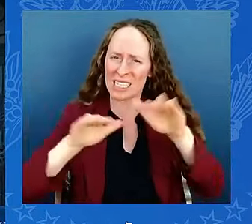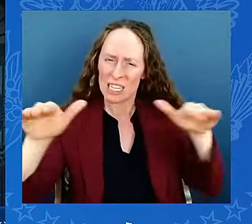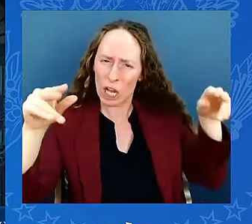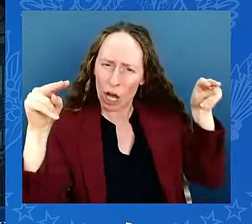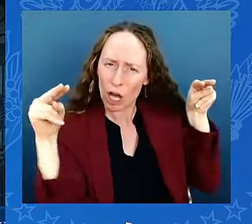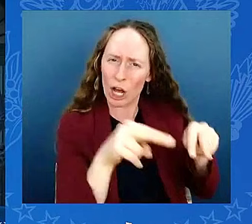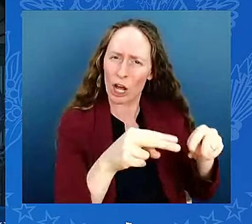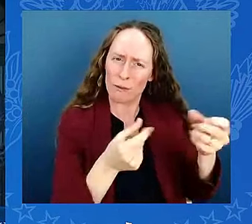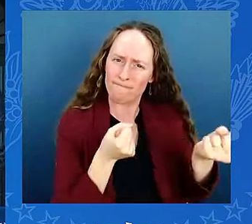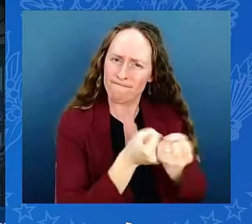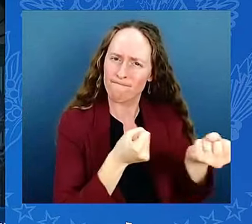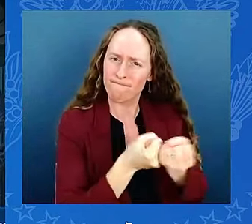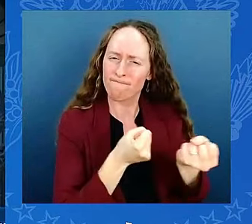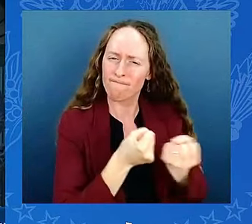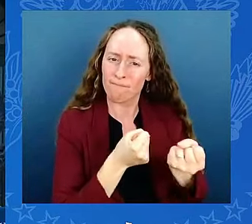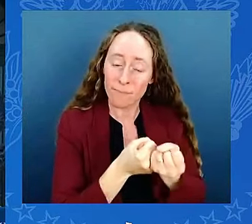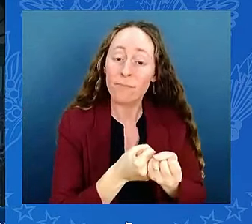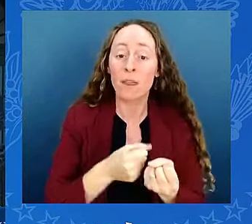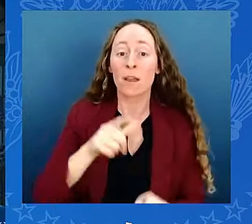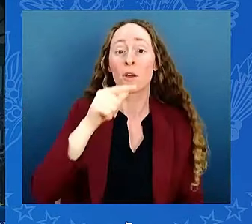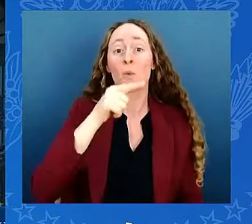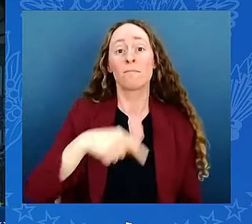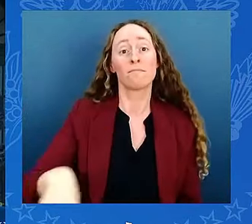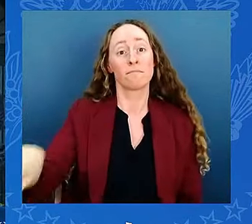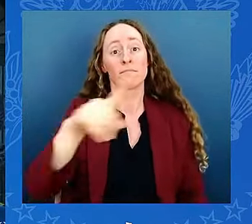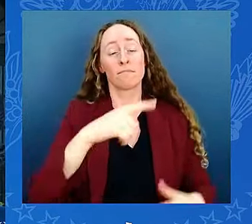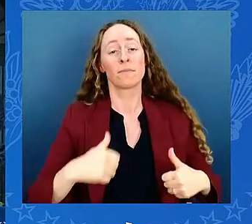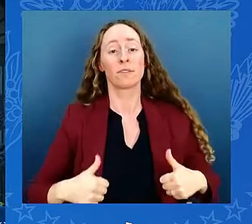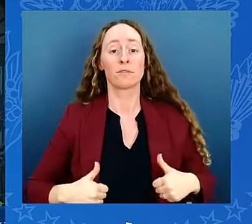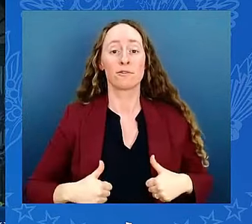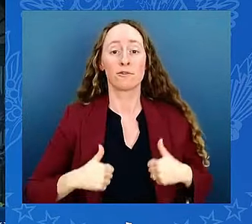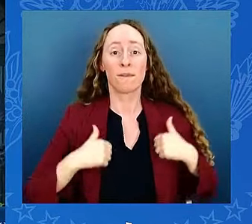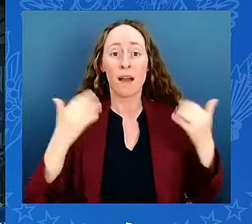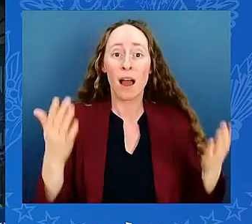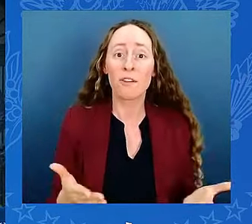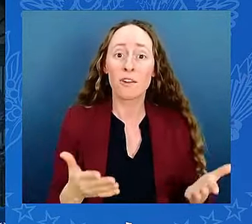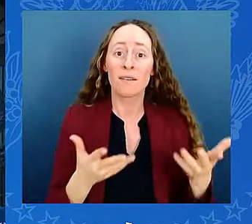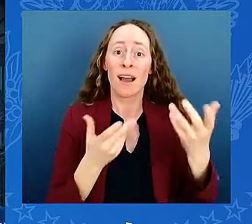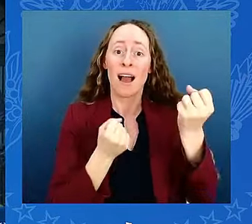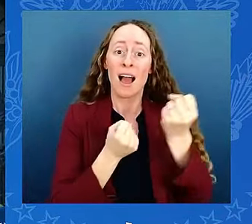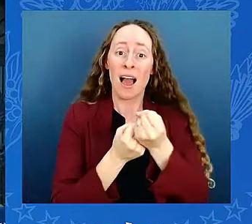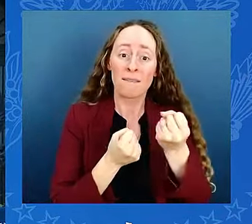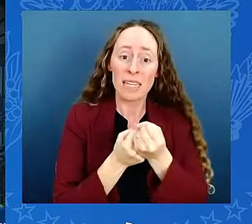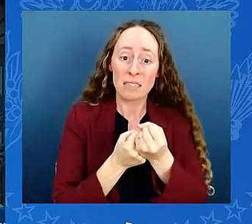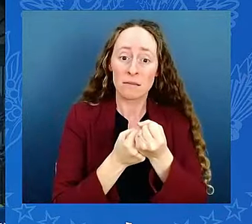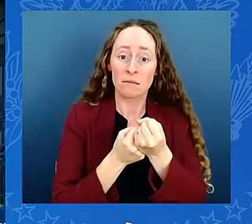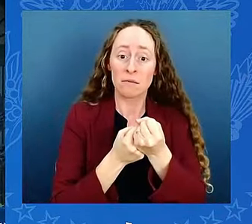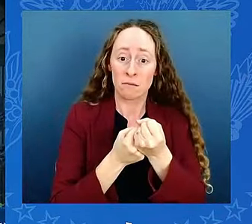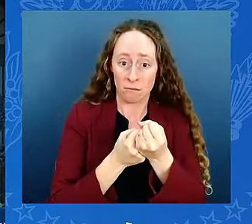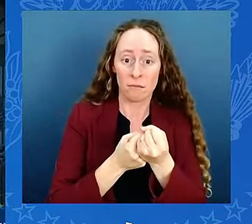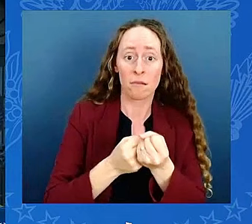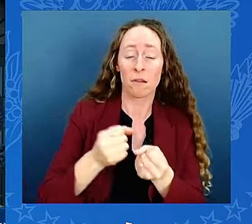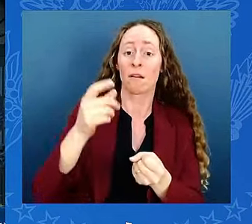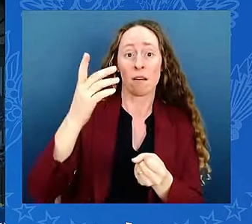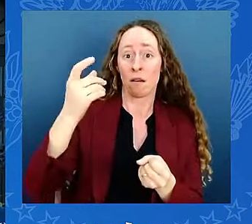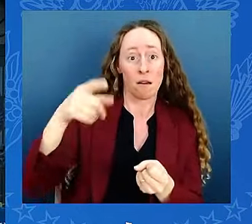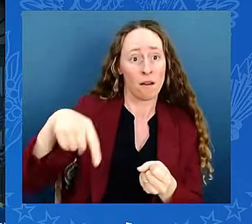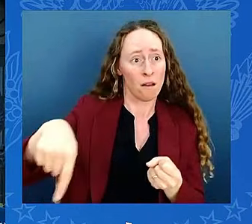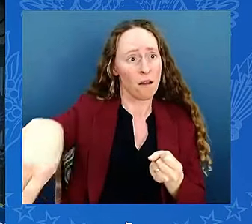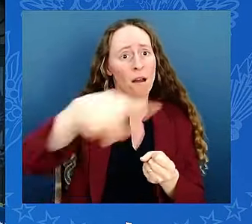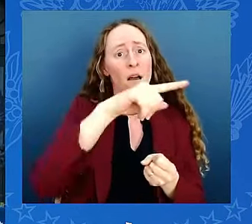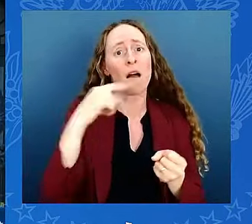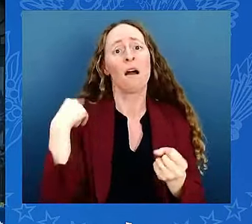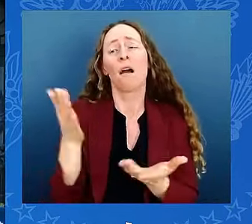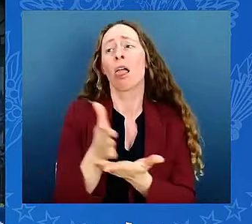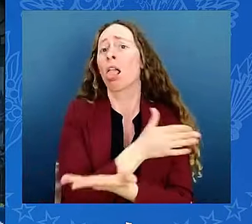and advocates, he forced the country to face what it had ignored for far too long. The Violence Against Women